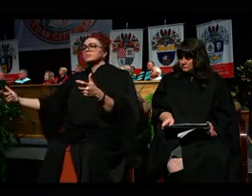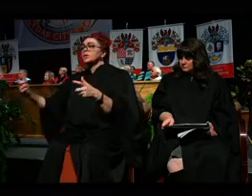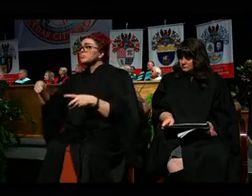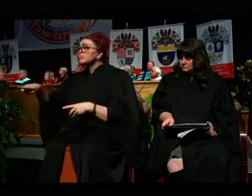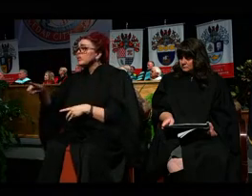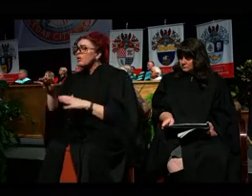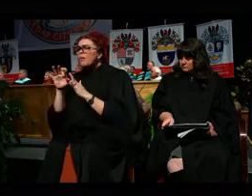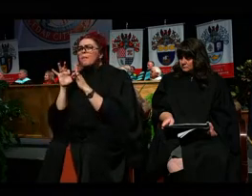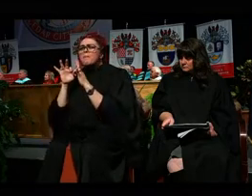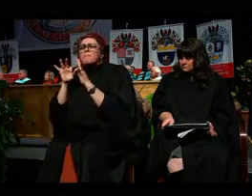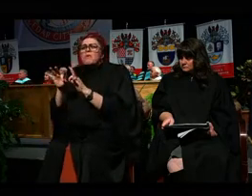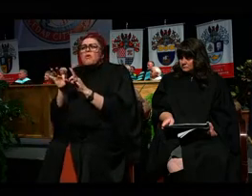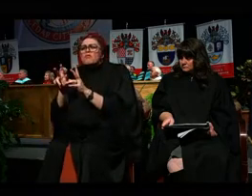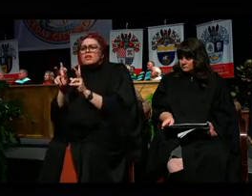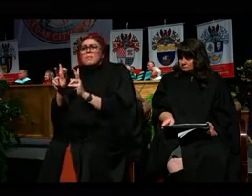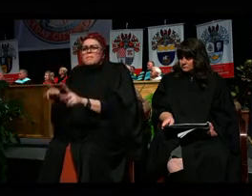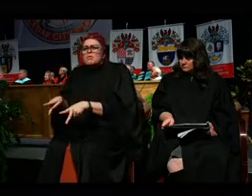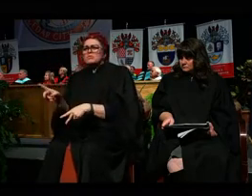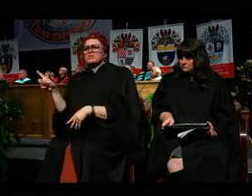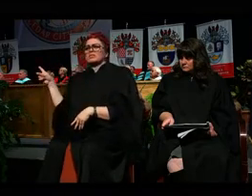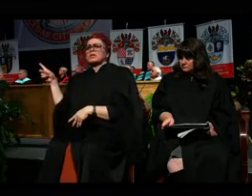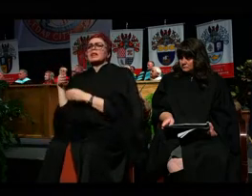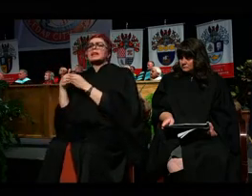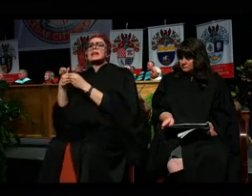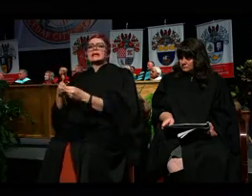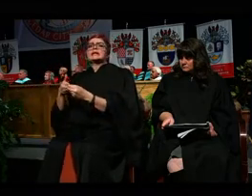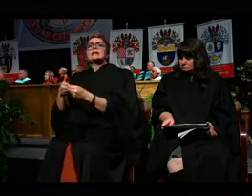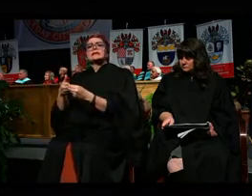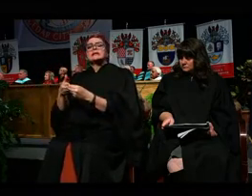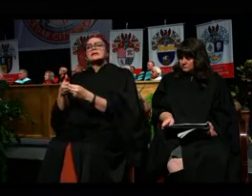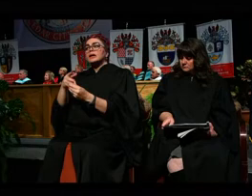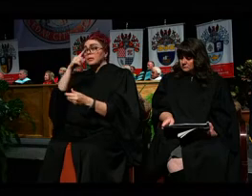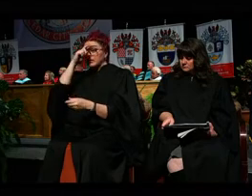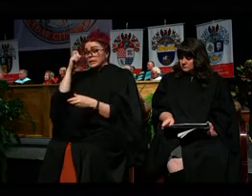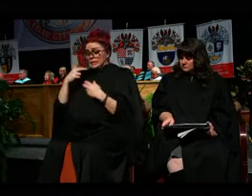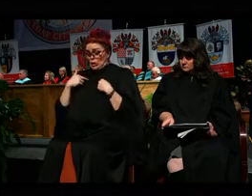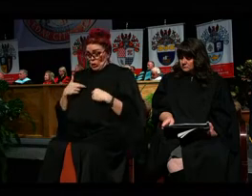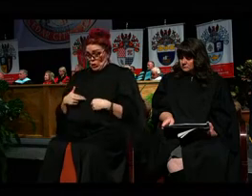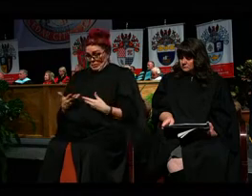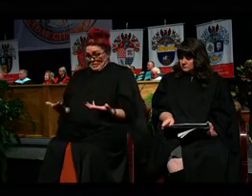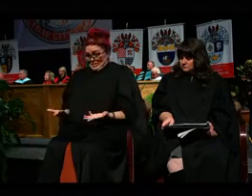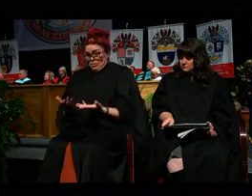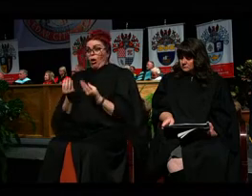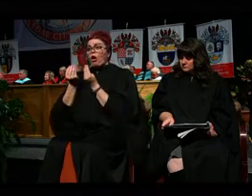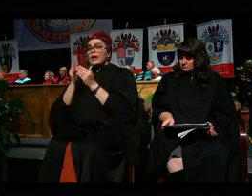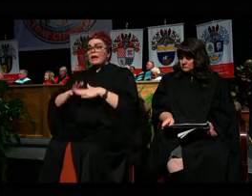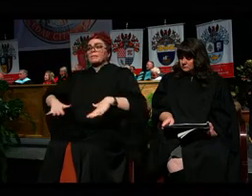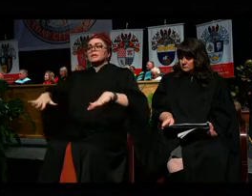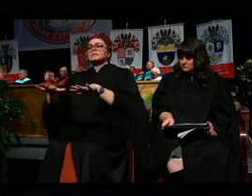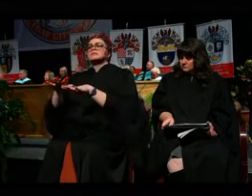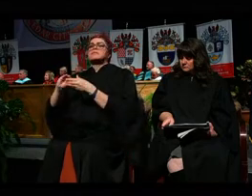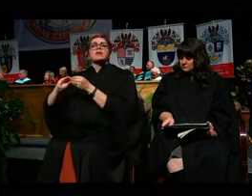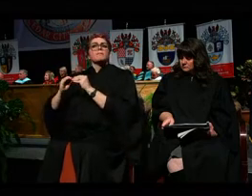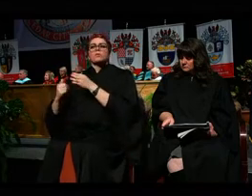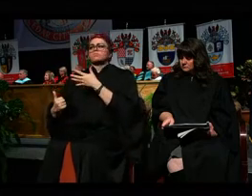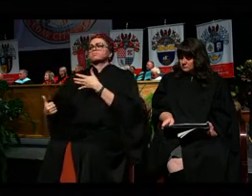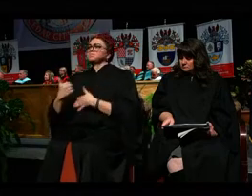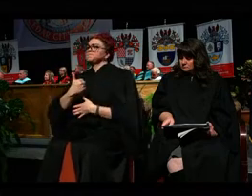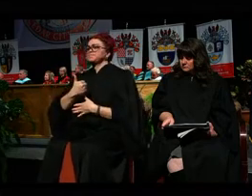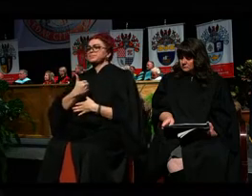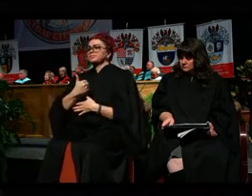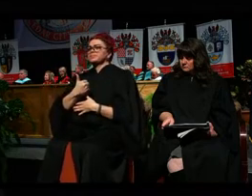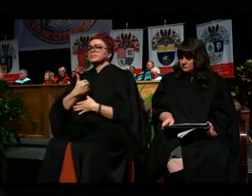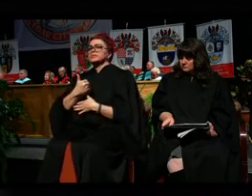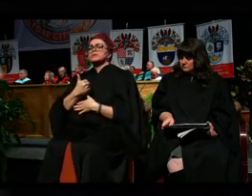the perfect person to lead you because the humans here on campus are first. It's